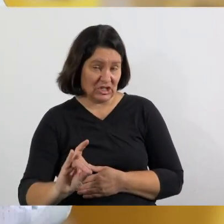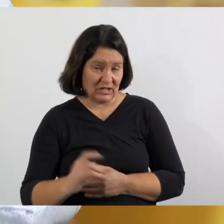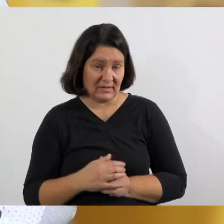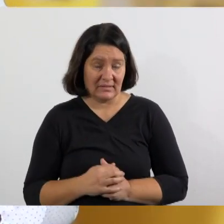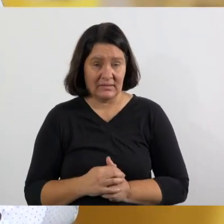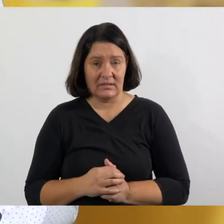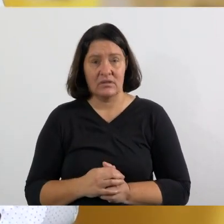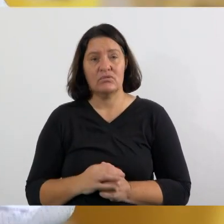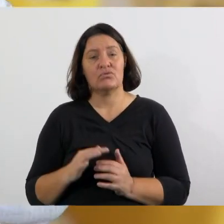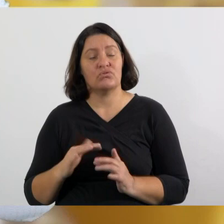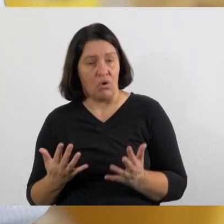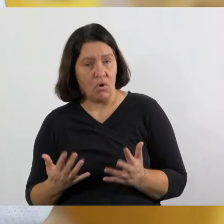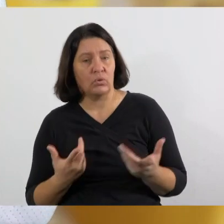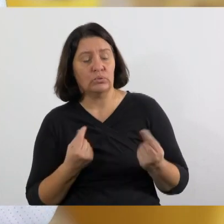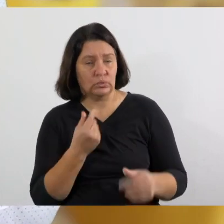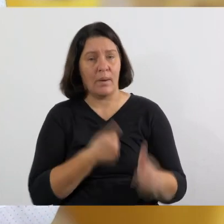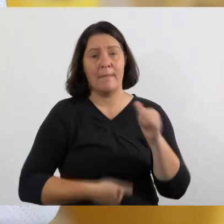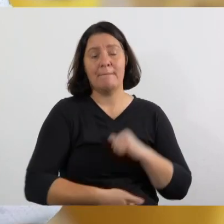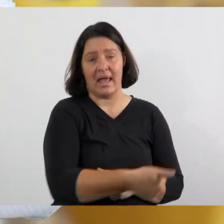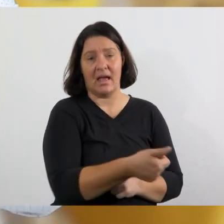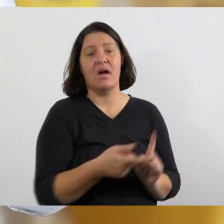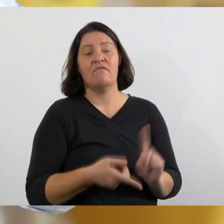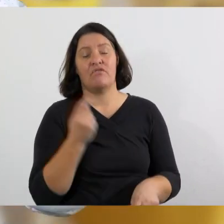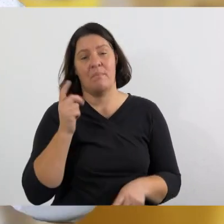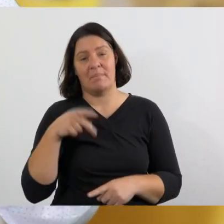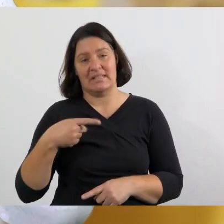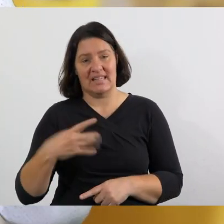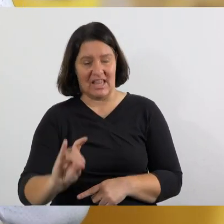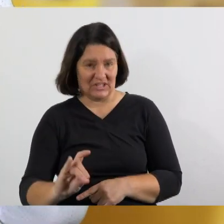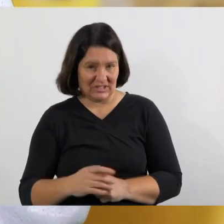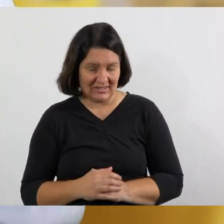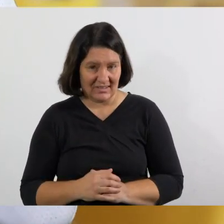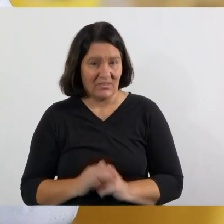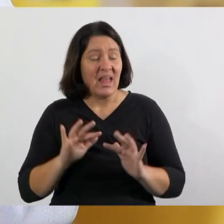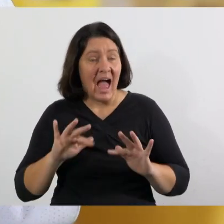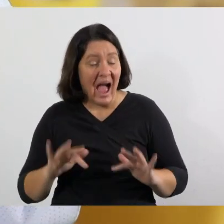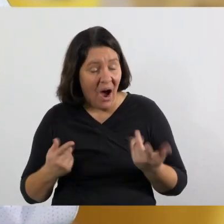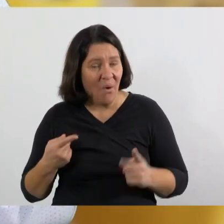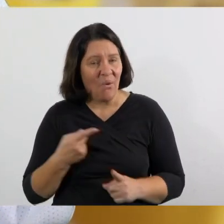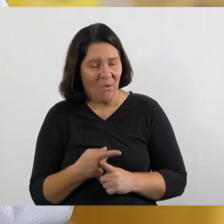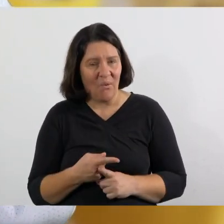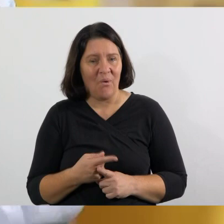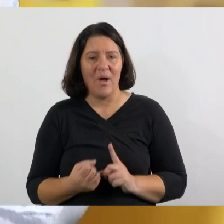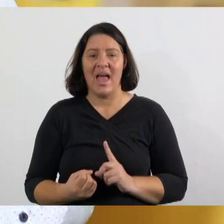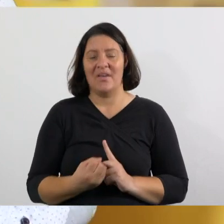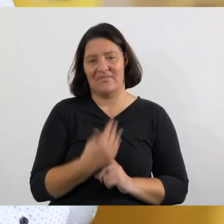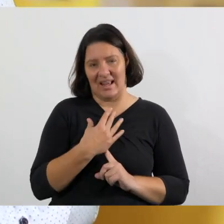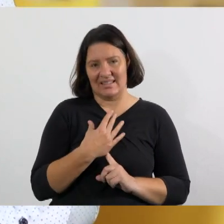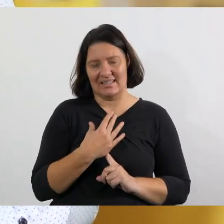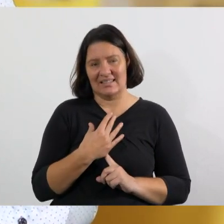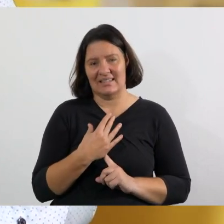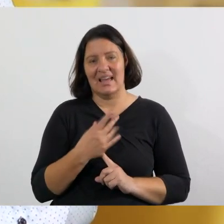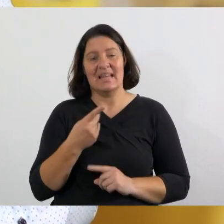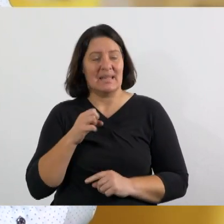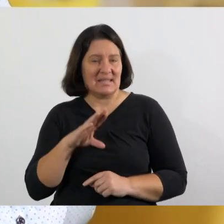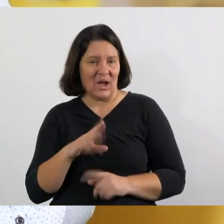small cash payments. So we can do the refund from our petty cash. That is how the petty cash can then affect